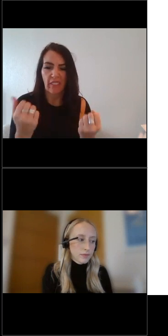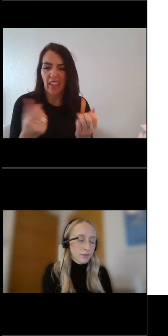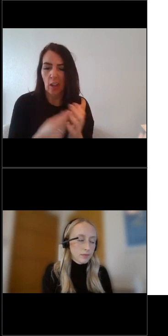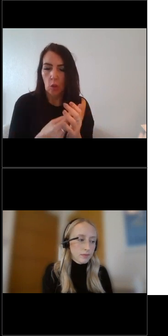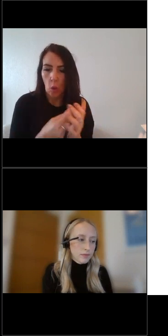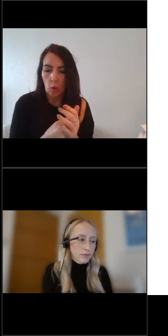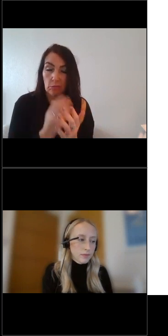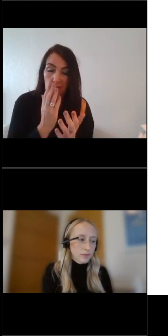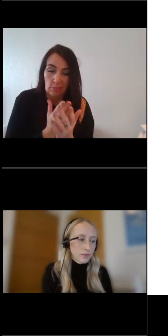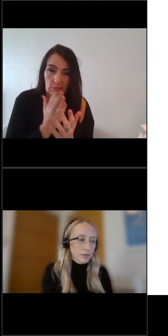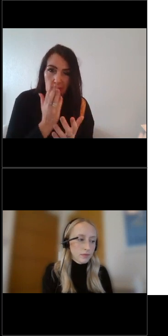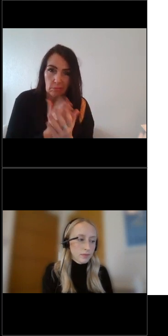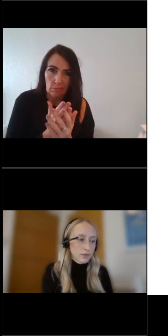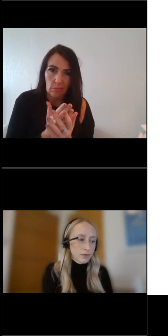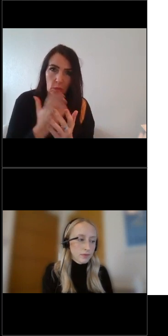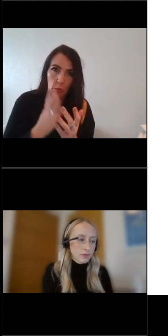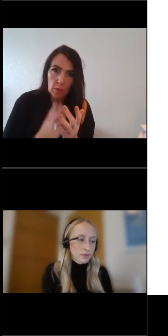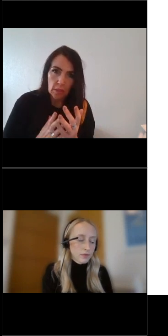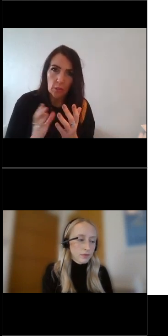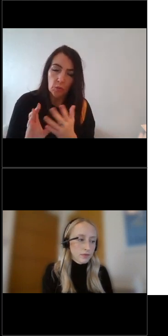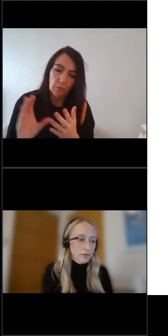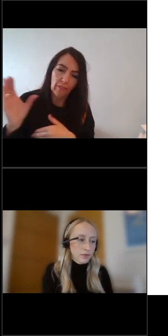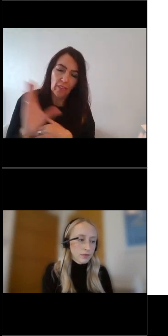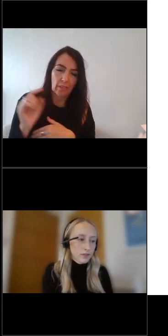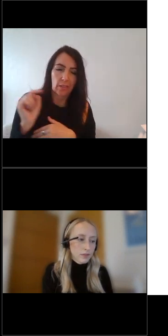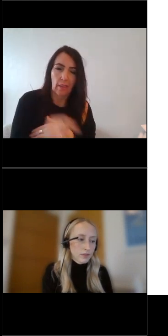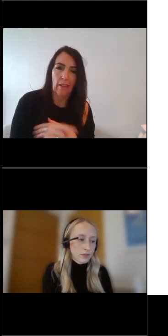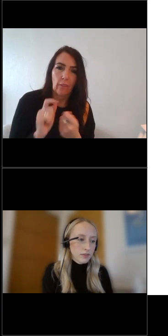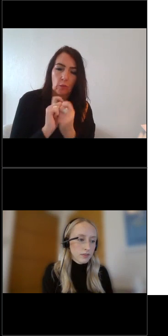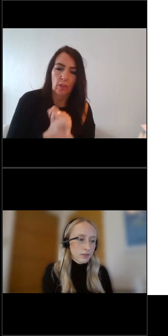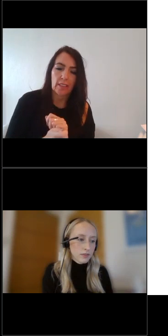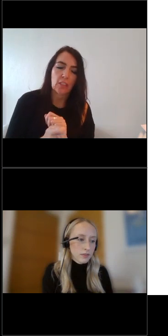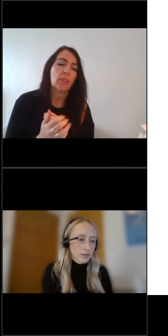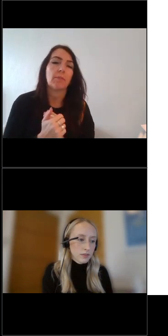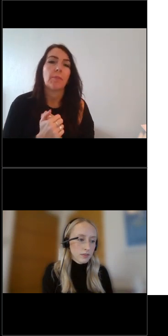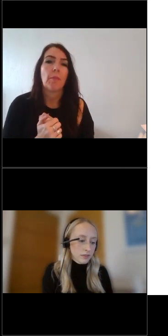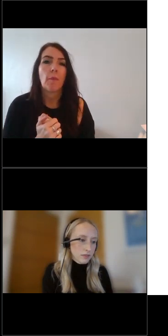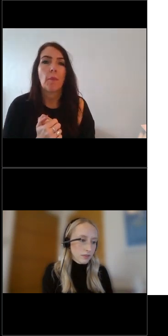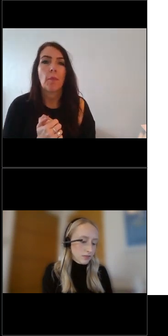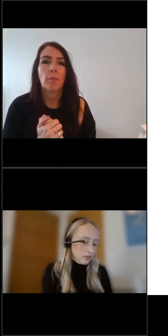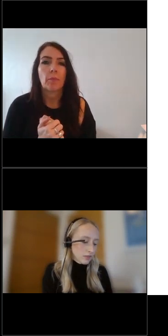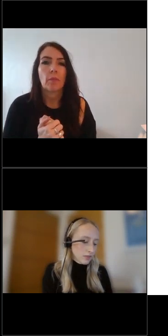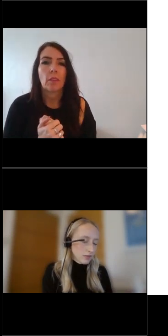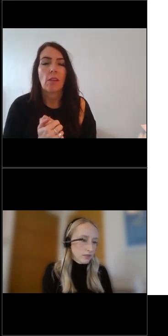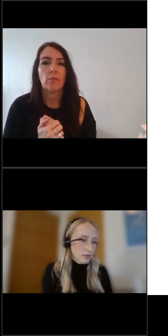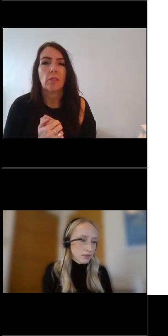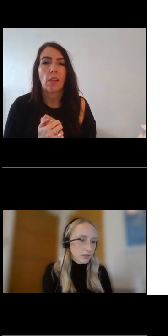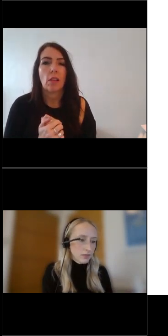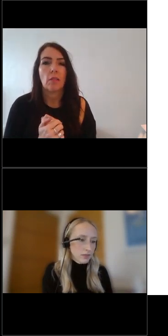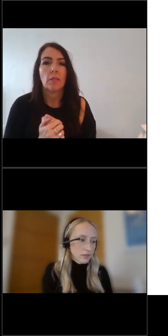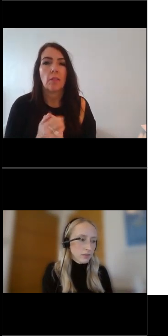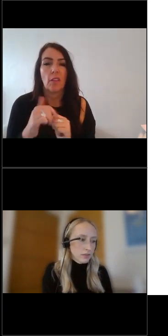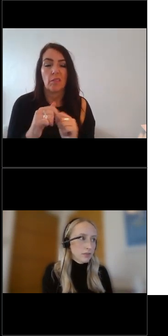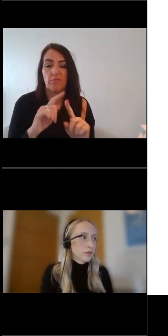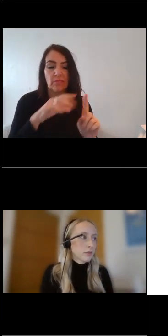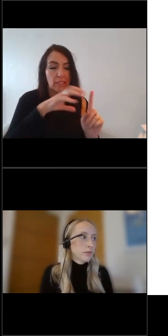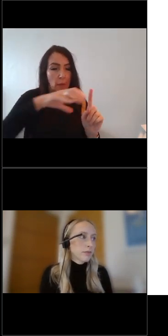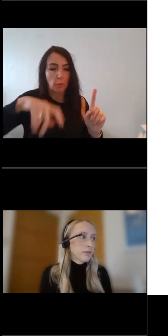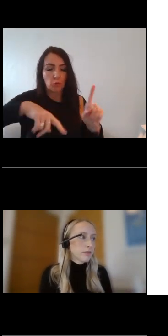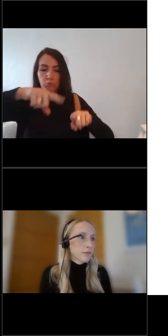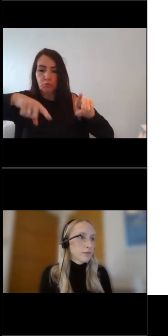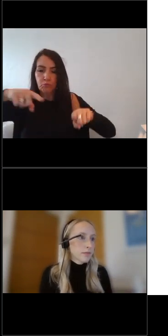is something that does need investing in the transition, and that will vary from depot to depot and place to